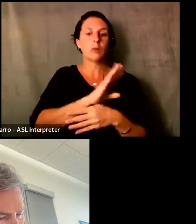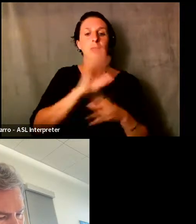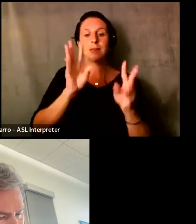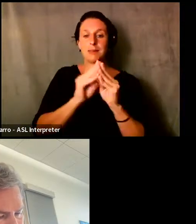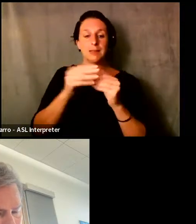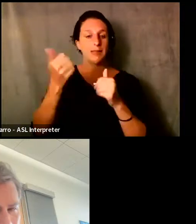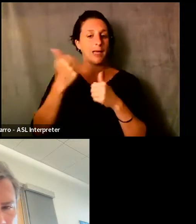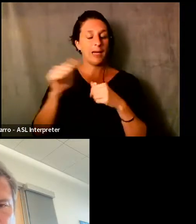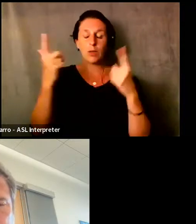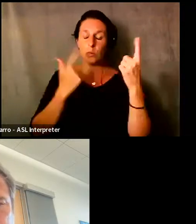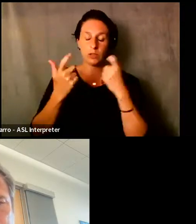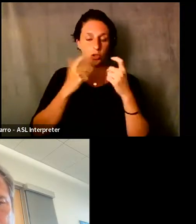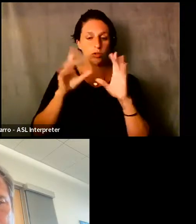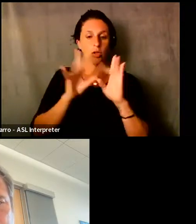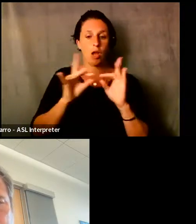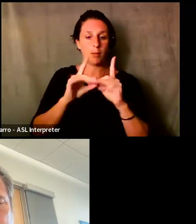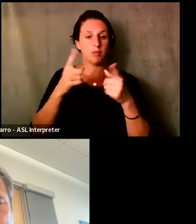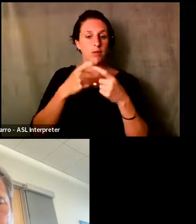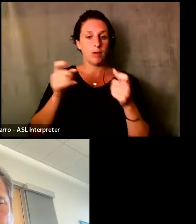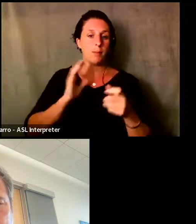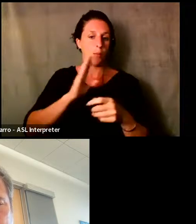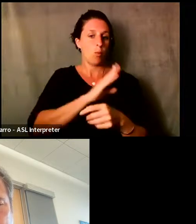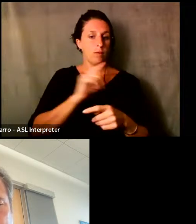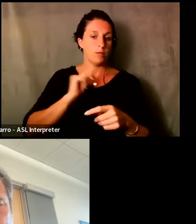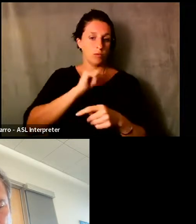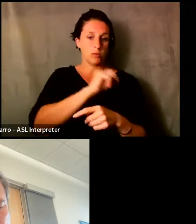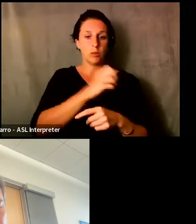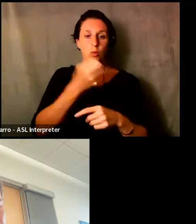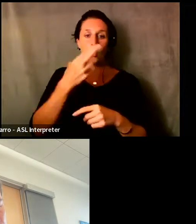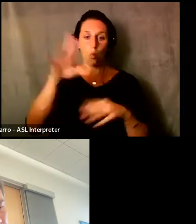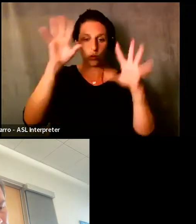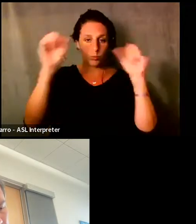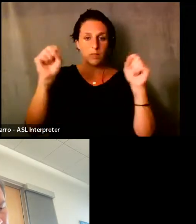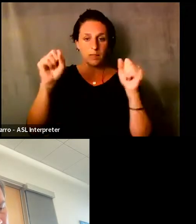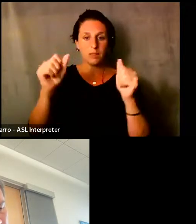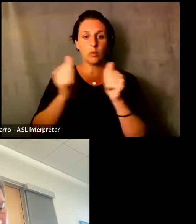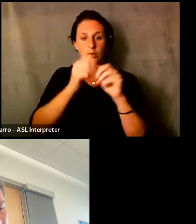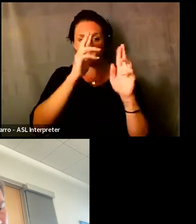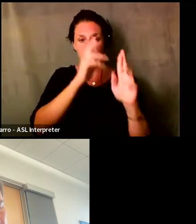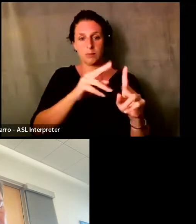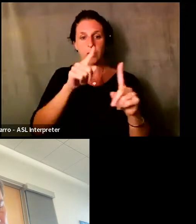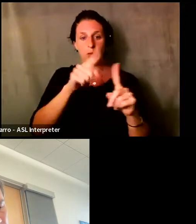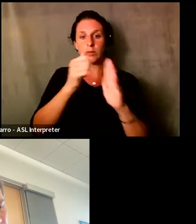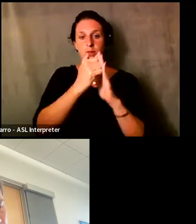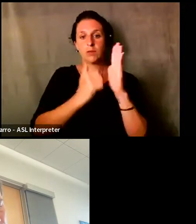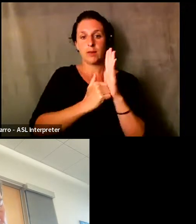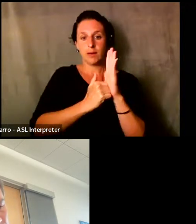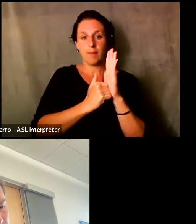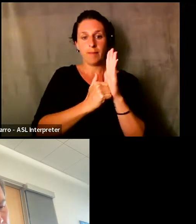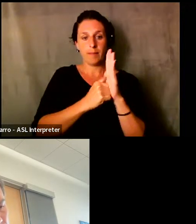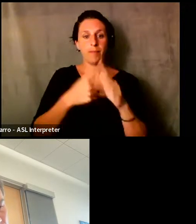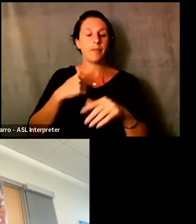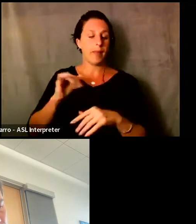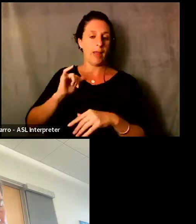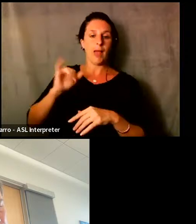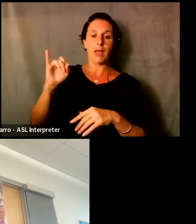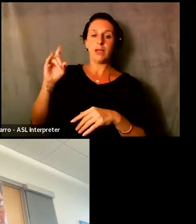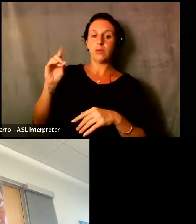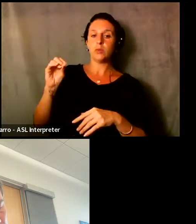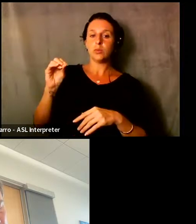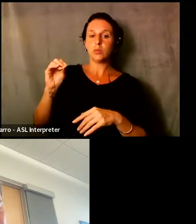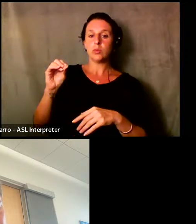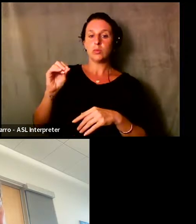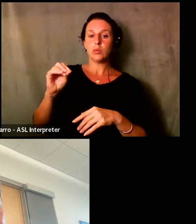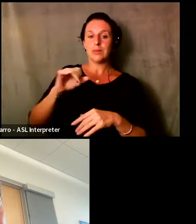any questions or comments from the Board of Trustees or superintendent with respect to the agenda? I do. So